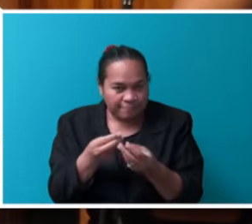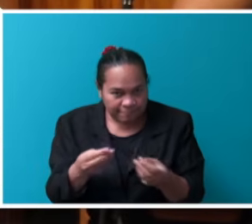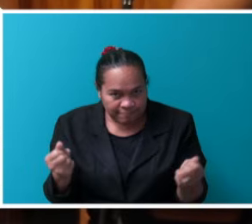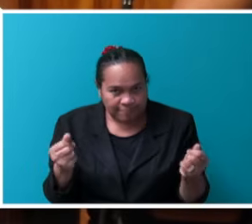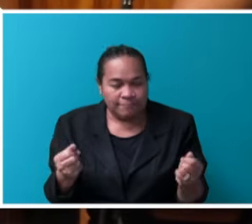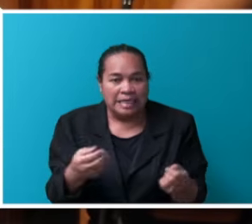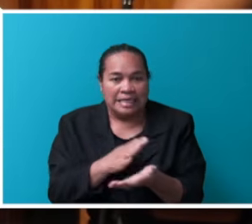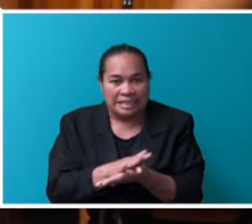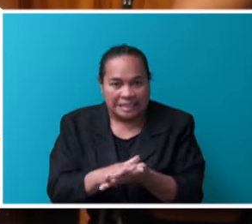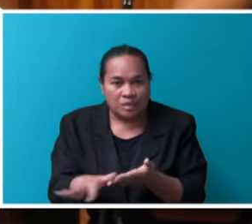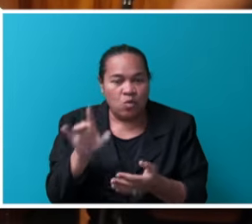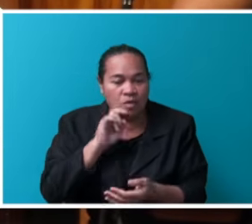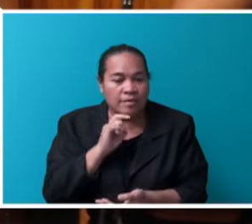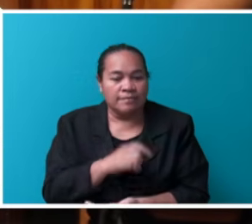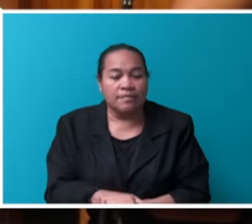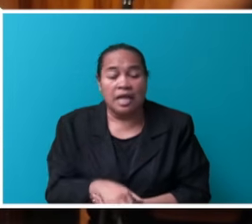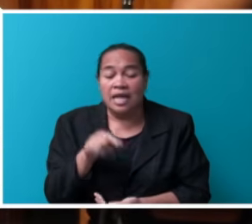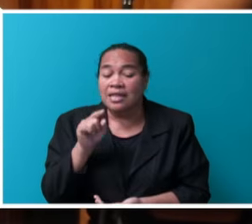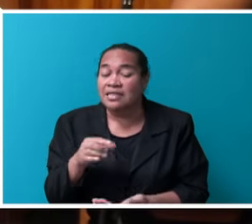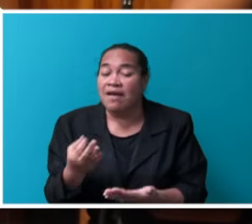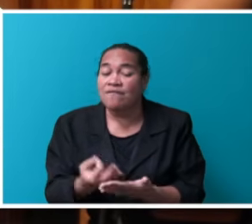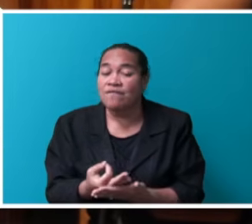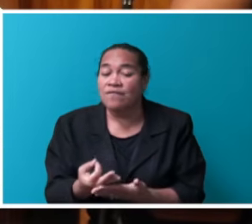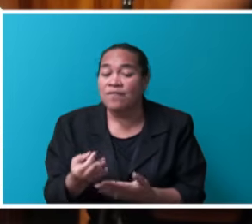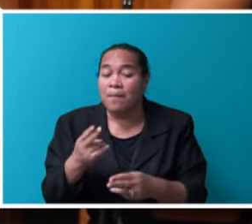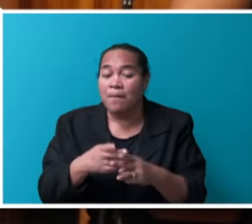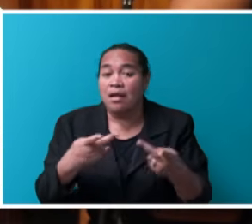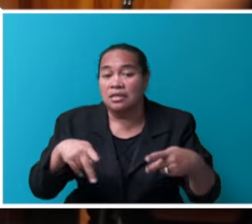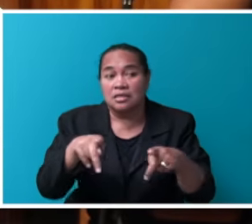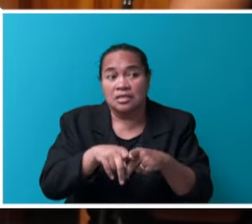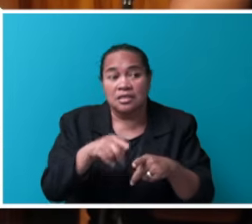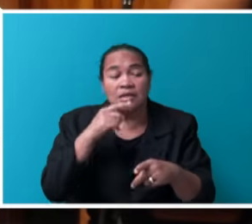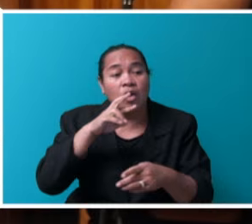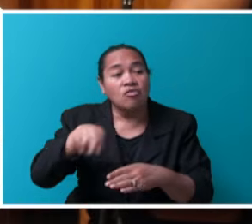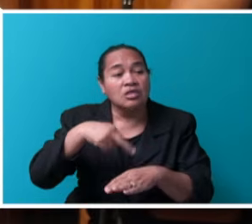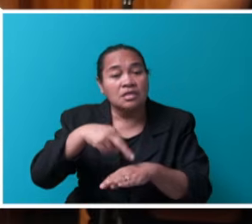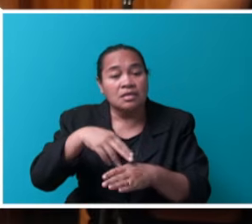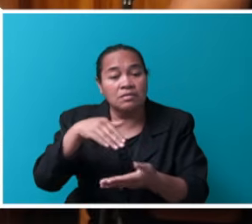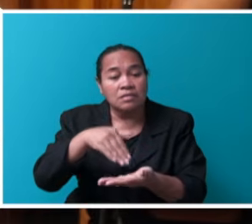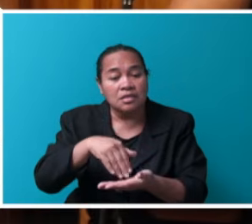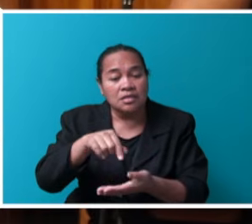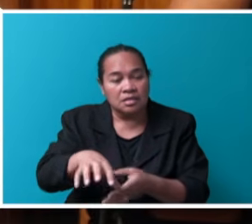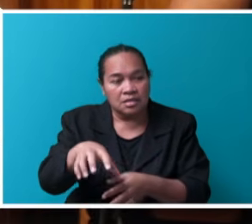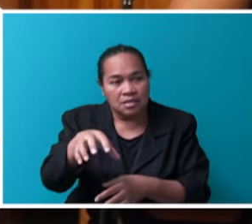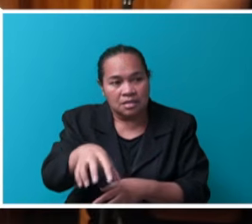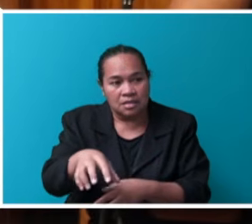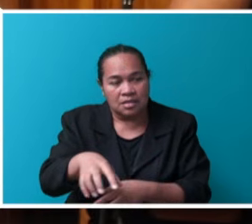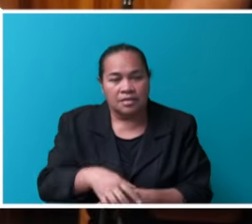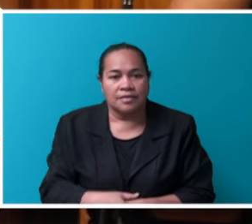academy. This facility will be a regional training center and help train much needed scarce skills in the